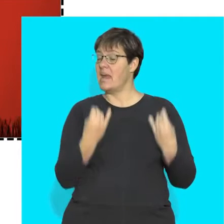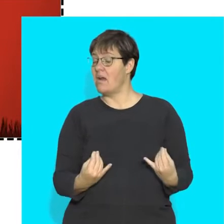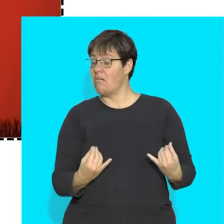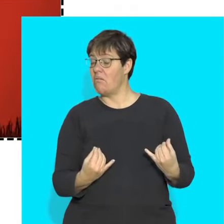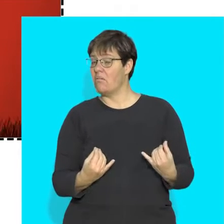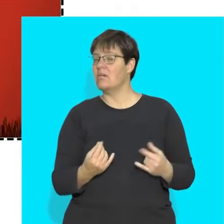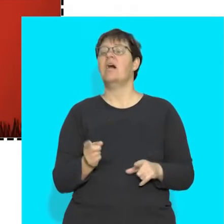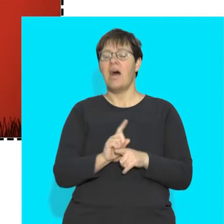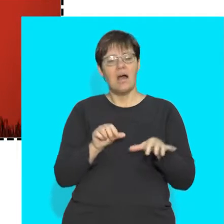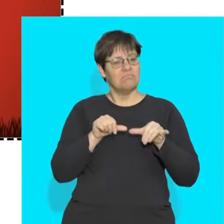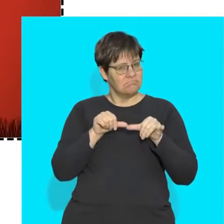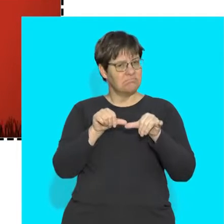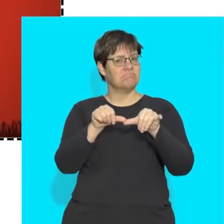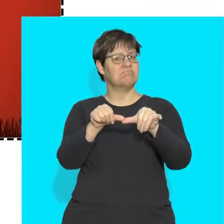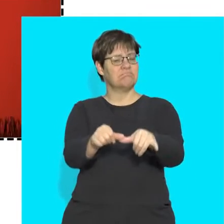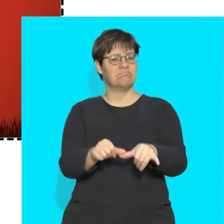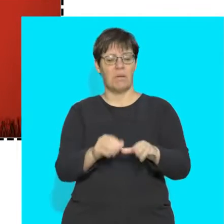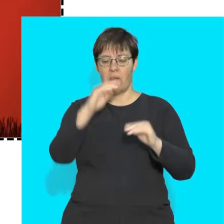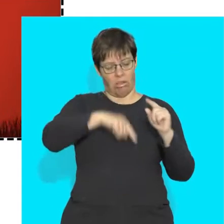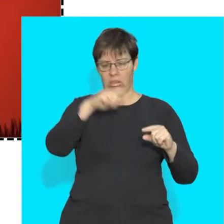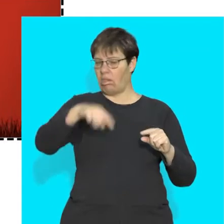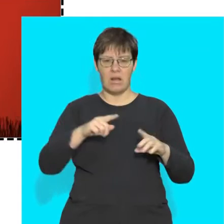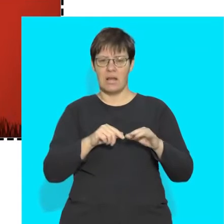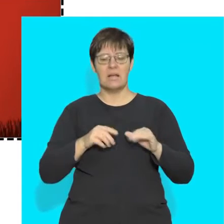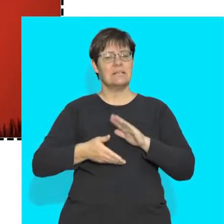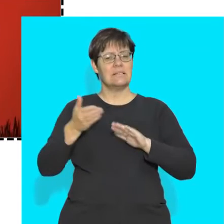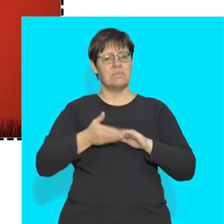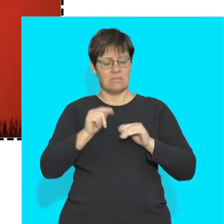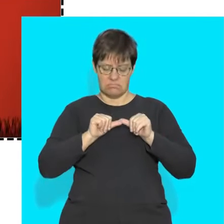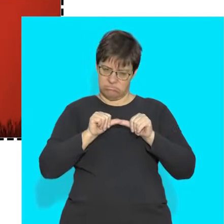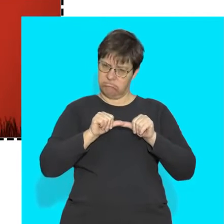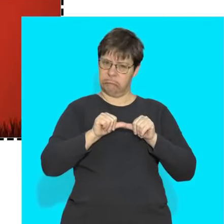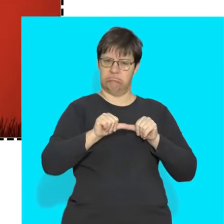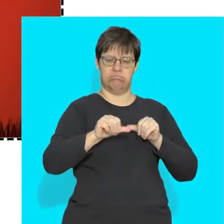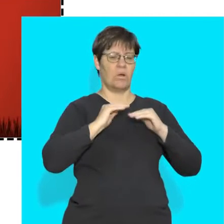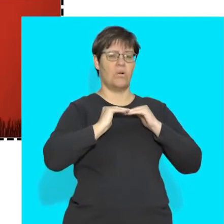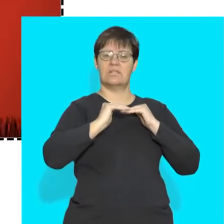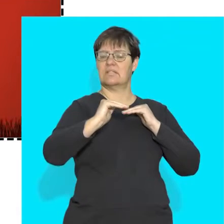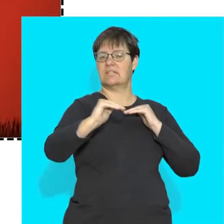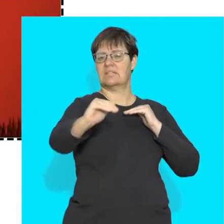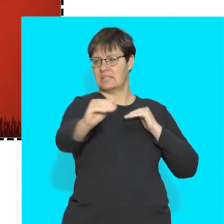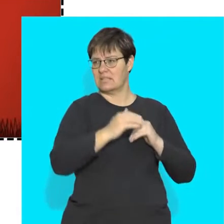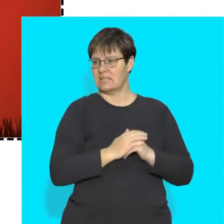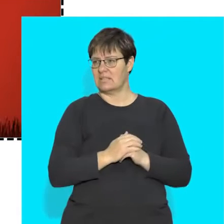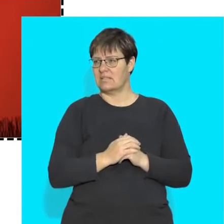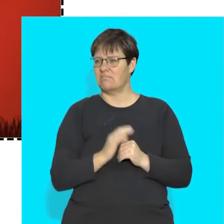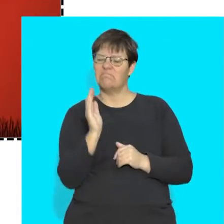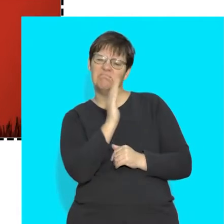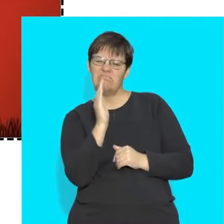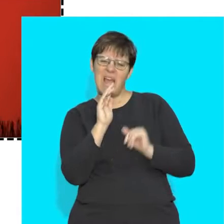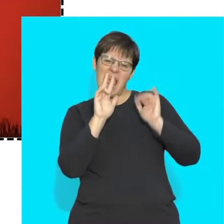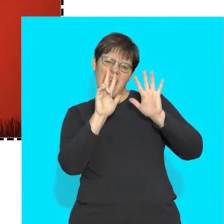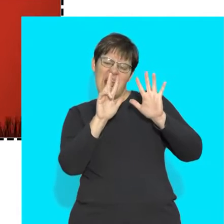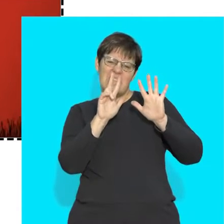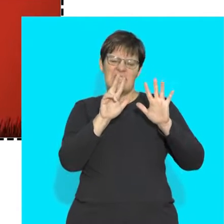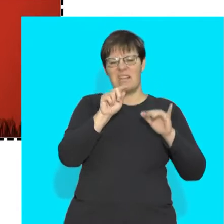But still going at a constant value. So he's still going, in this case, it's just over